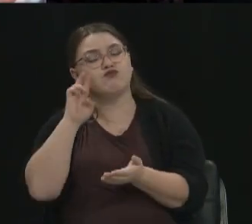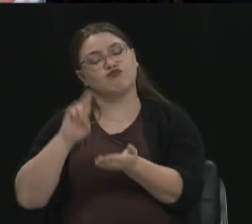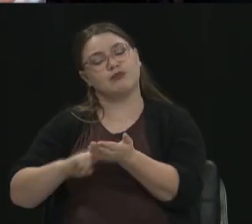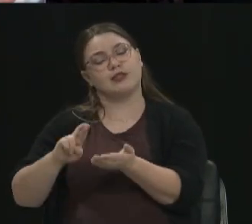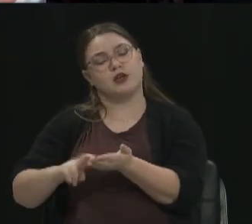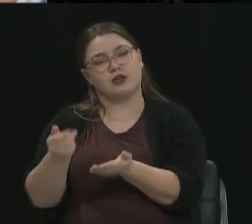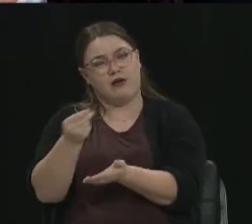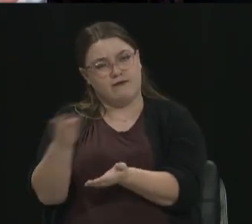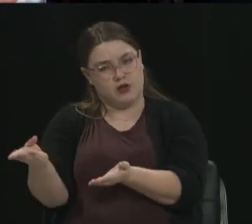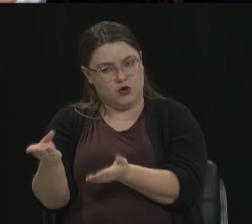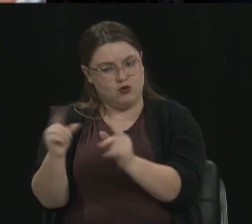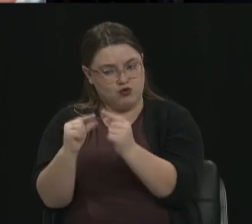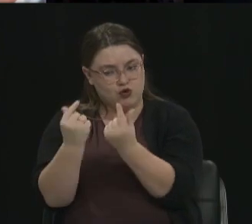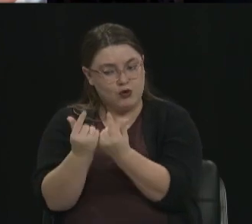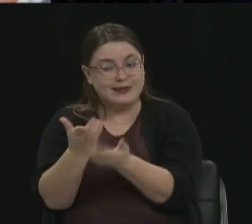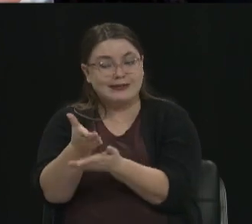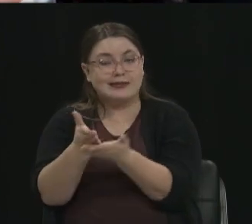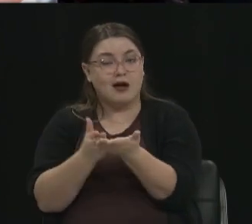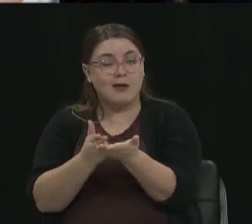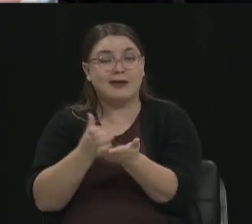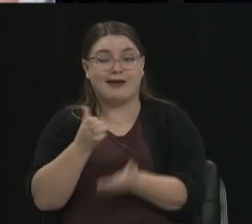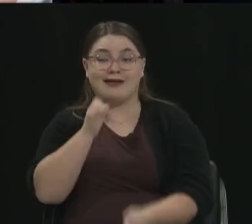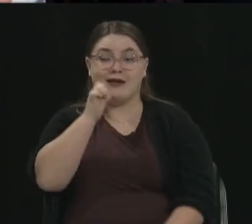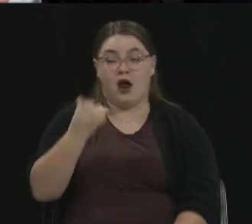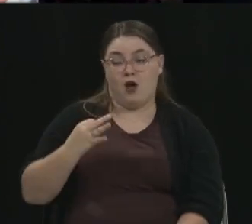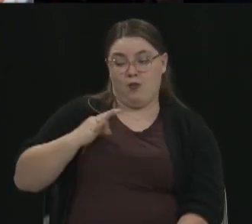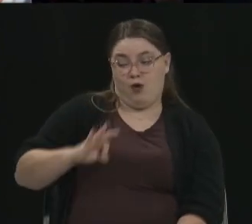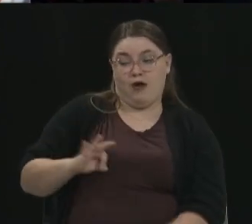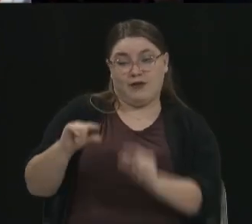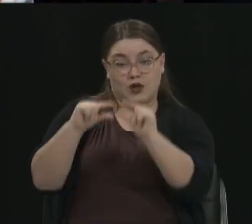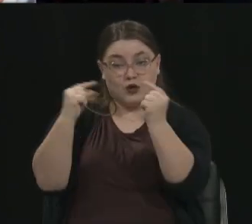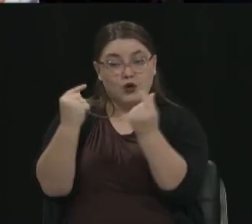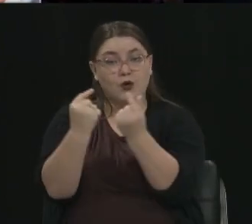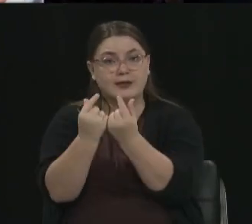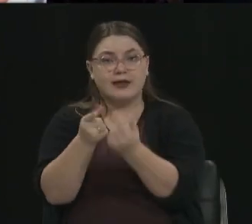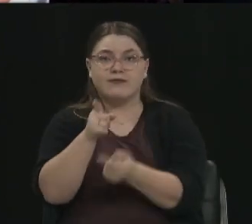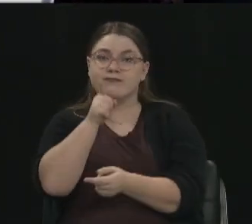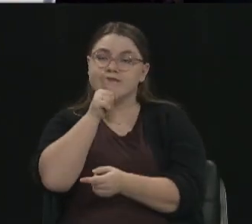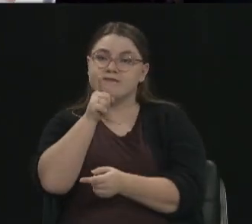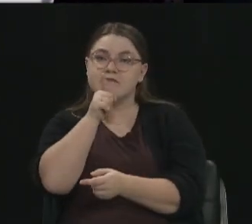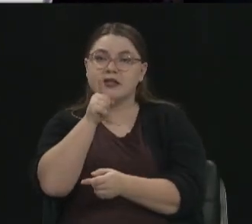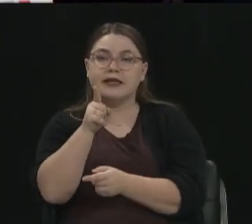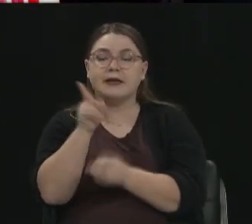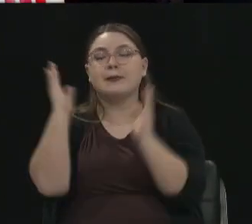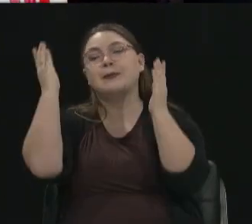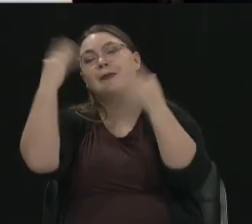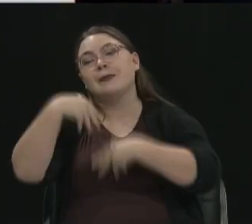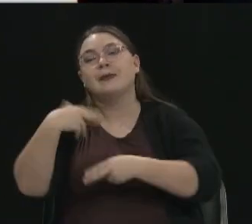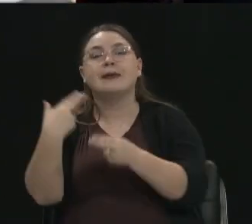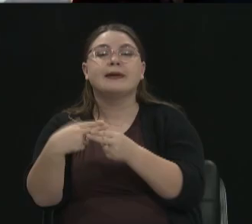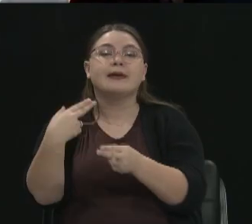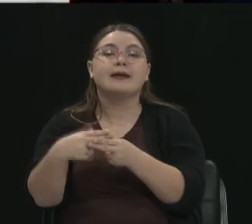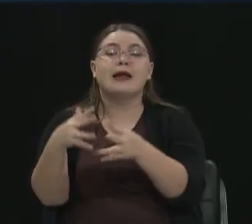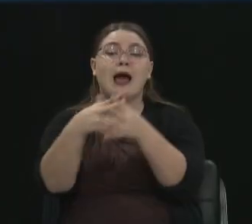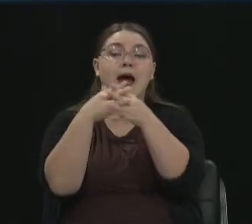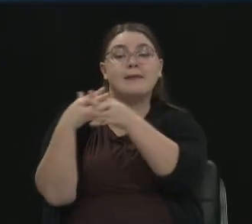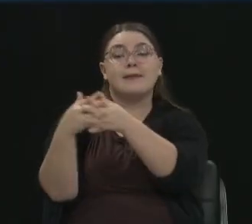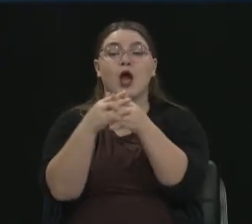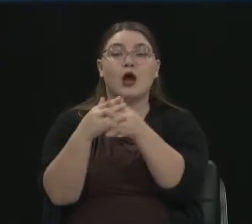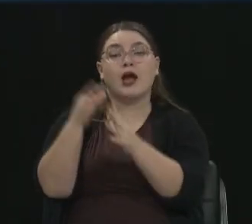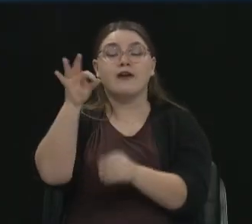of the nonprofit groups that are aligned with various parties have pretty innocuous names. Yes. America